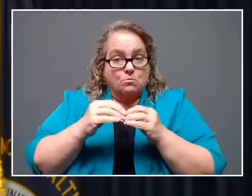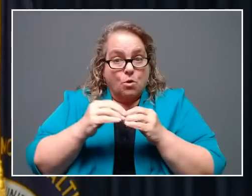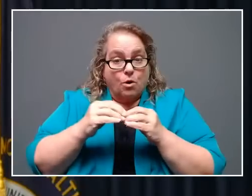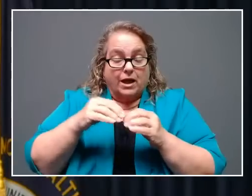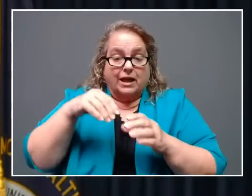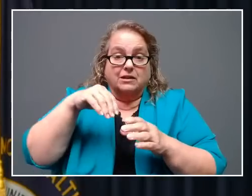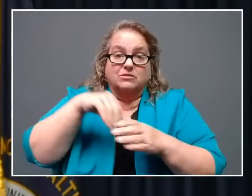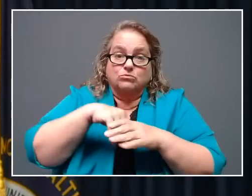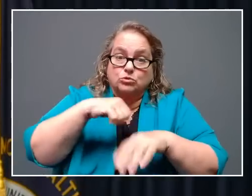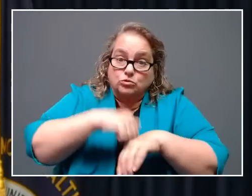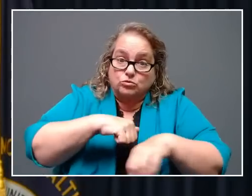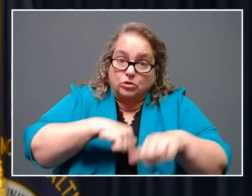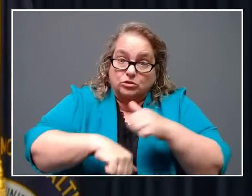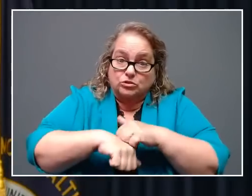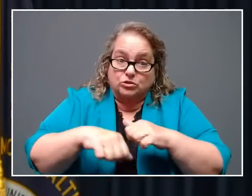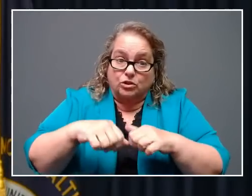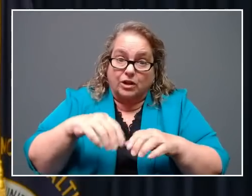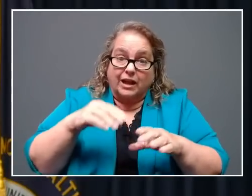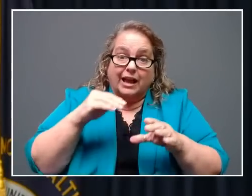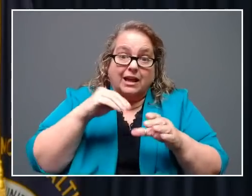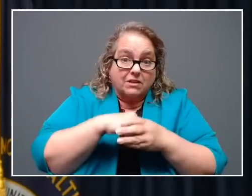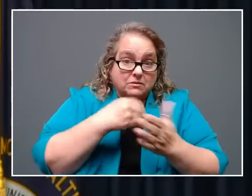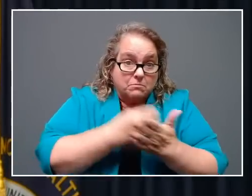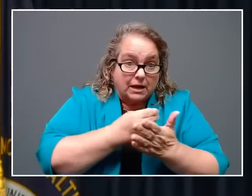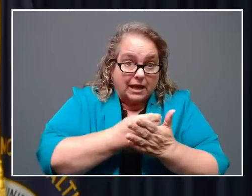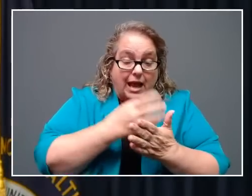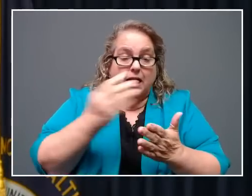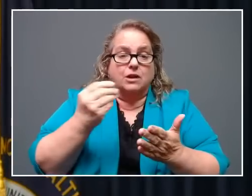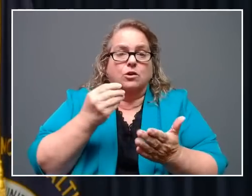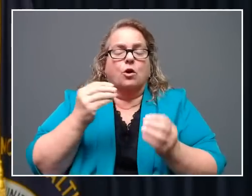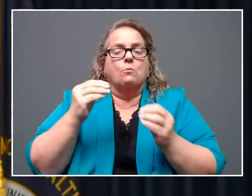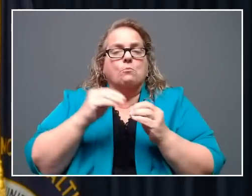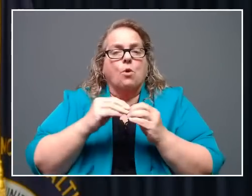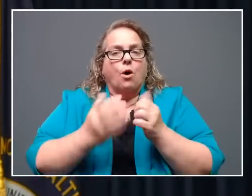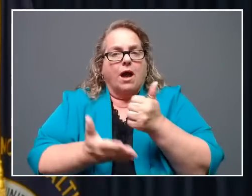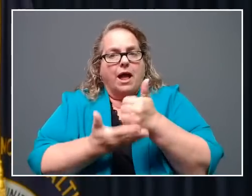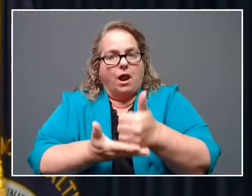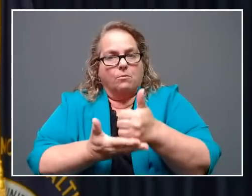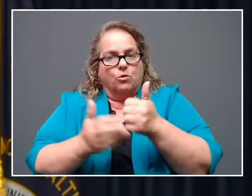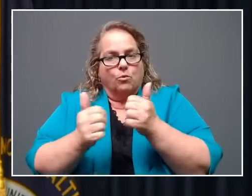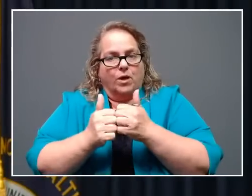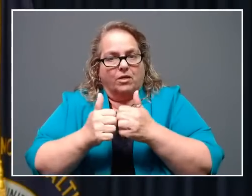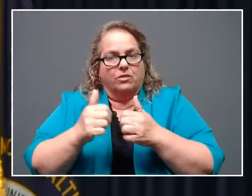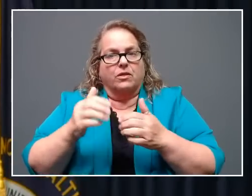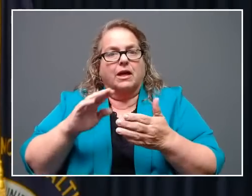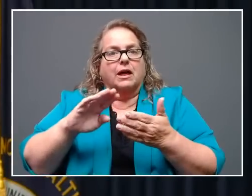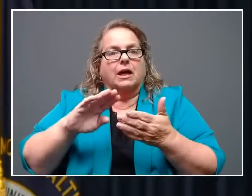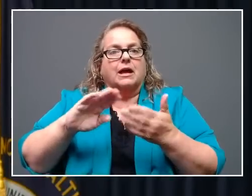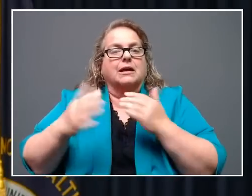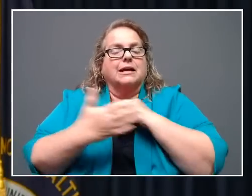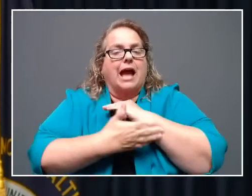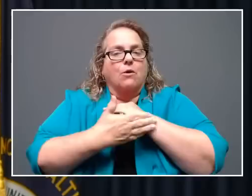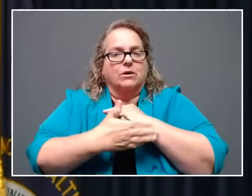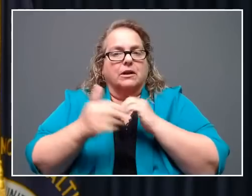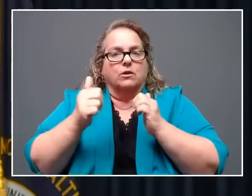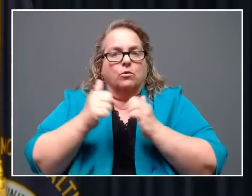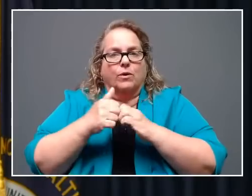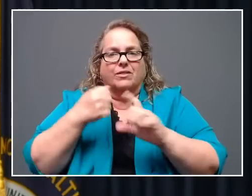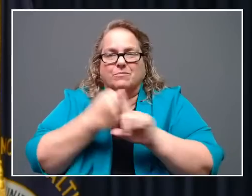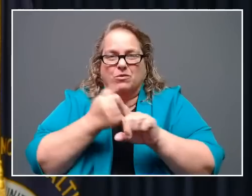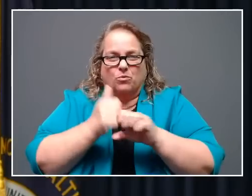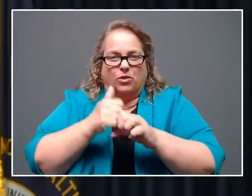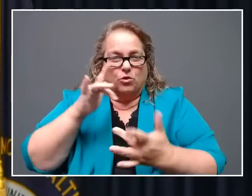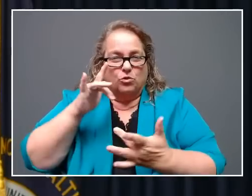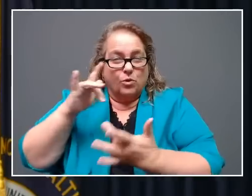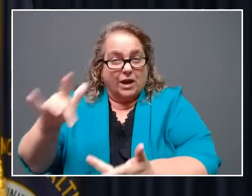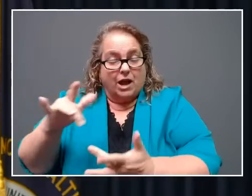aid for counties impacted by December's tornadoes, and a COVID update. But certainly in those economic